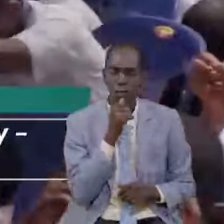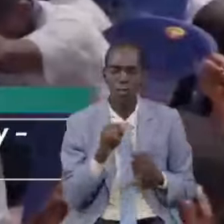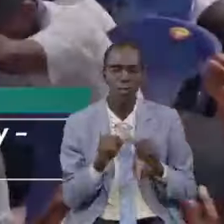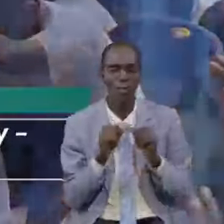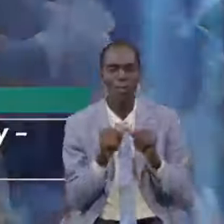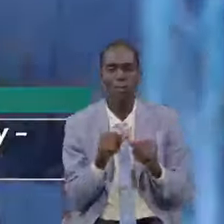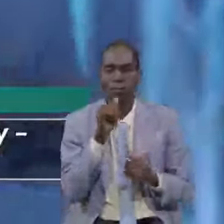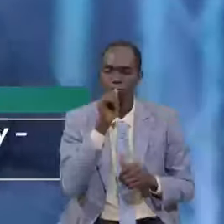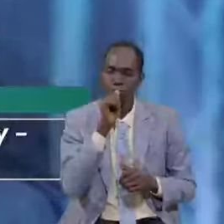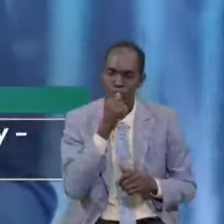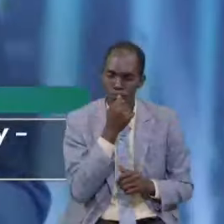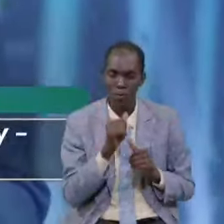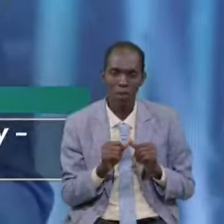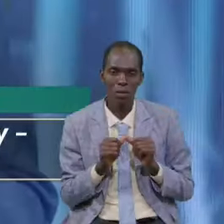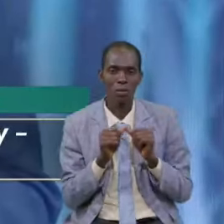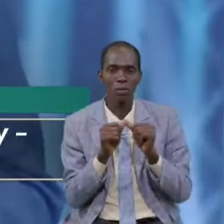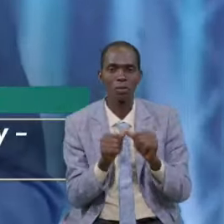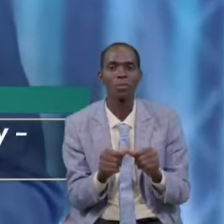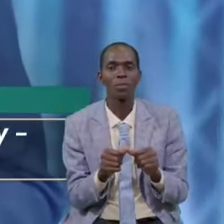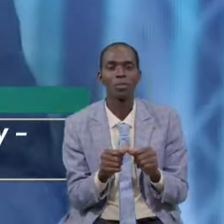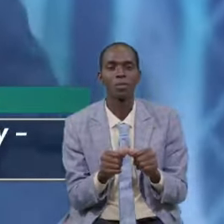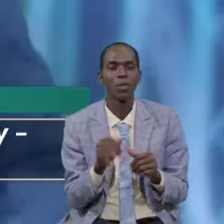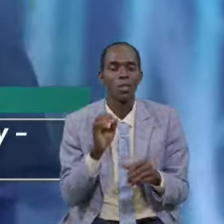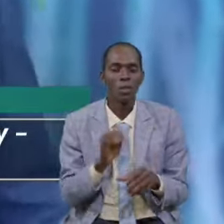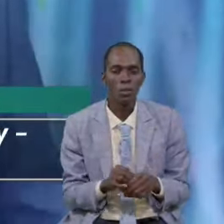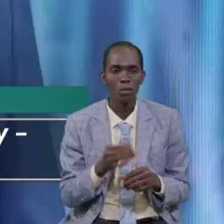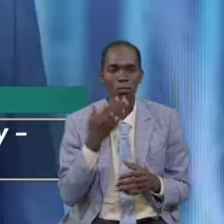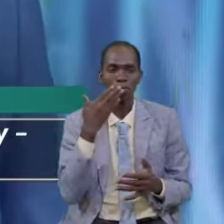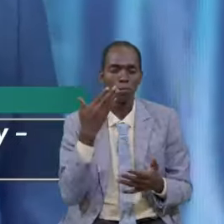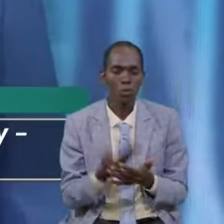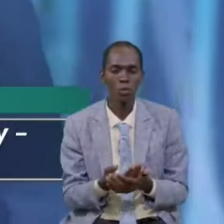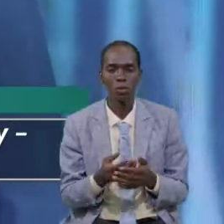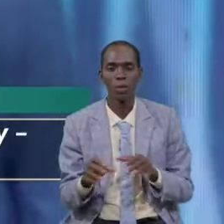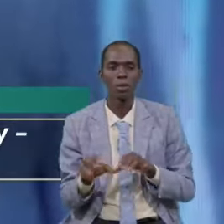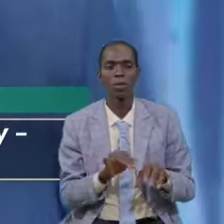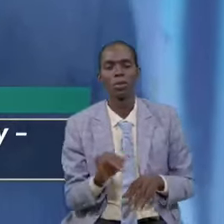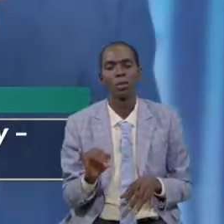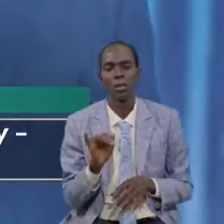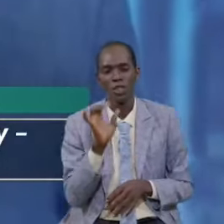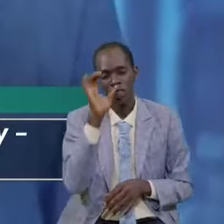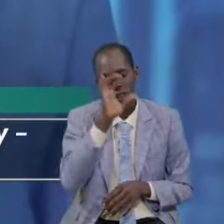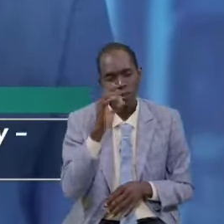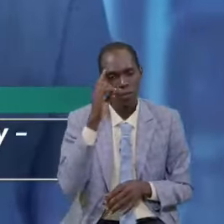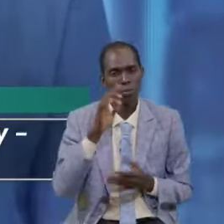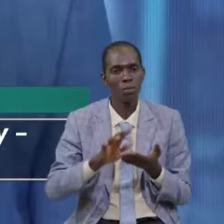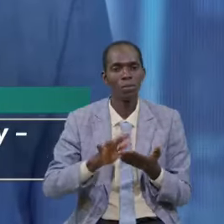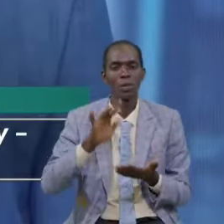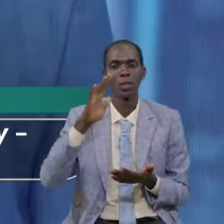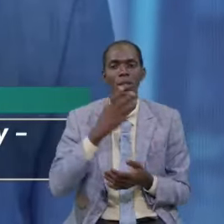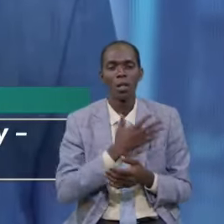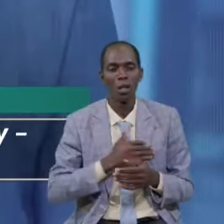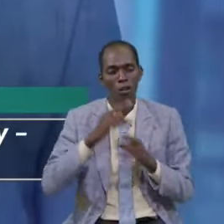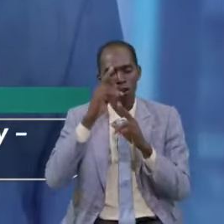patient continuance in well doing, seek for glory and honor and